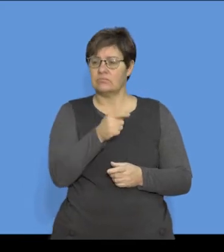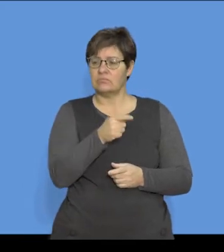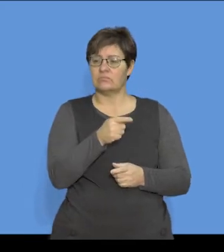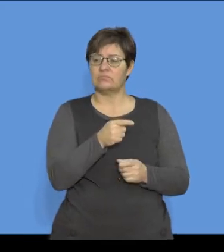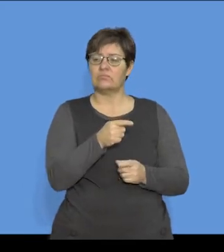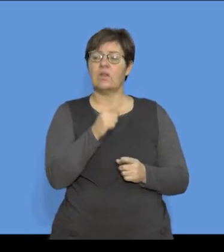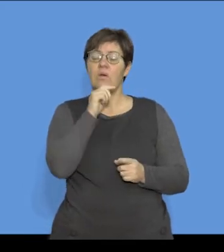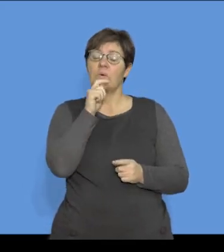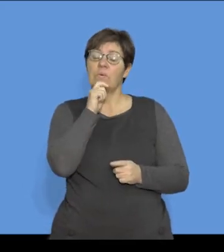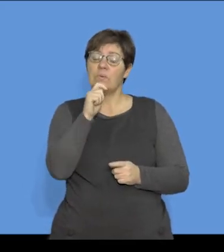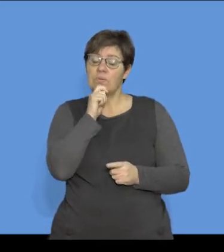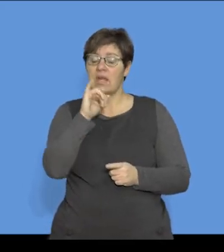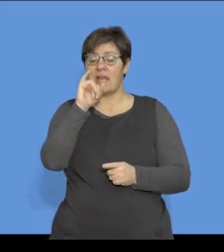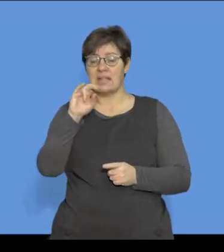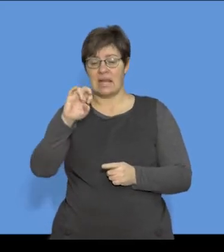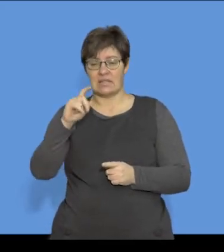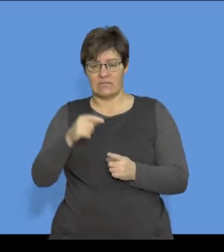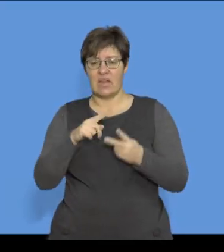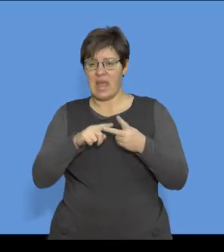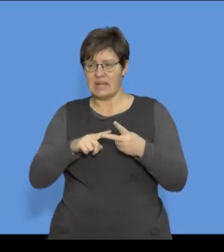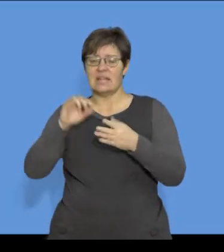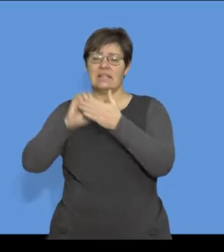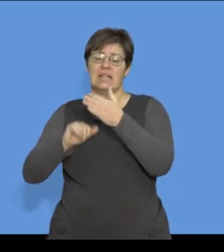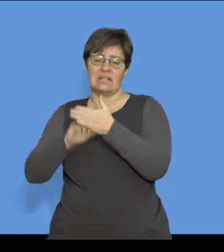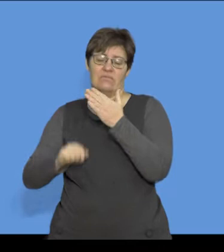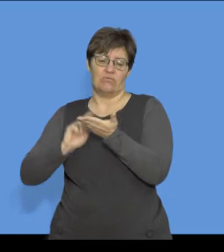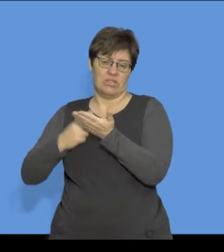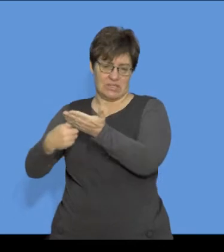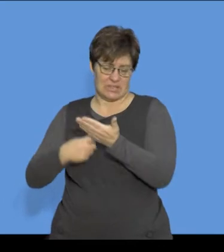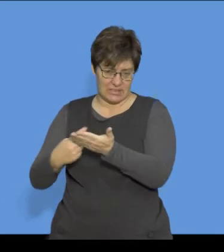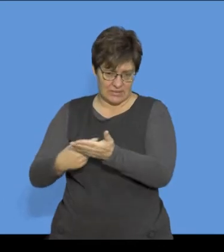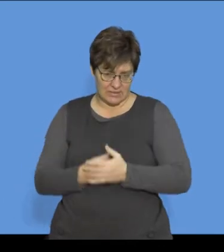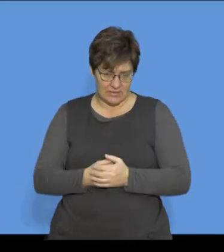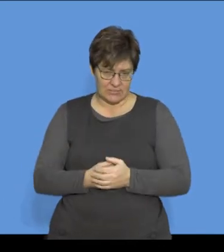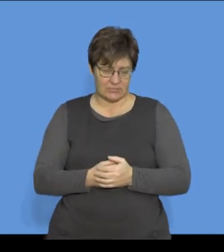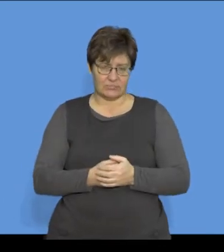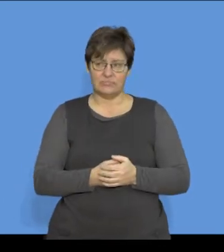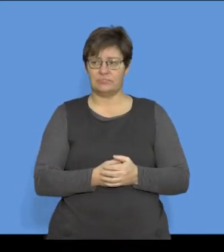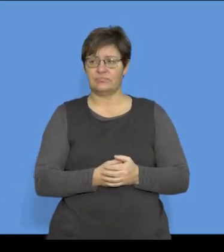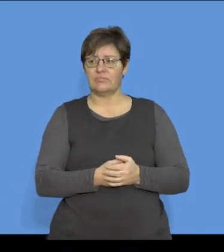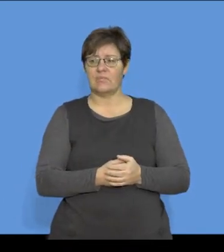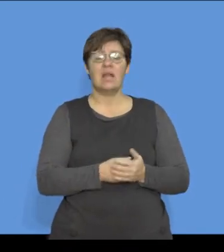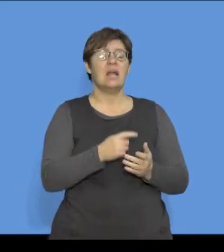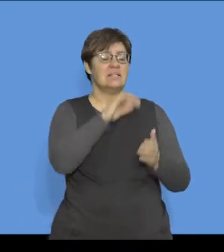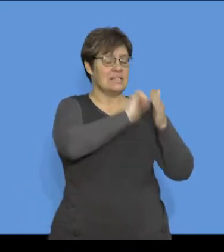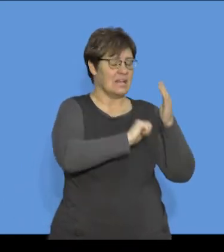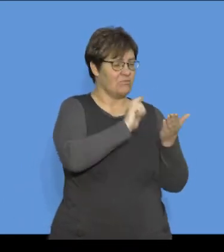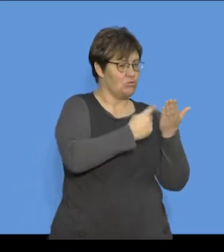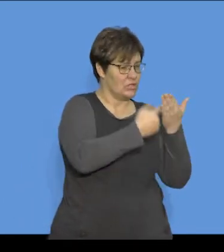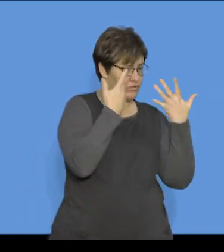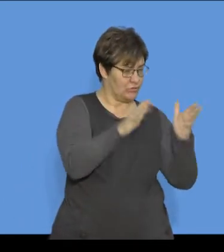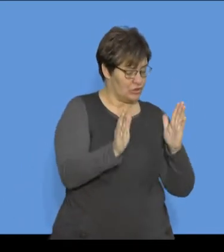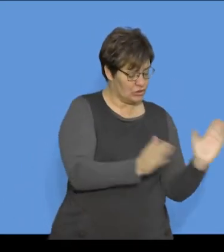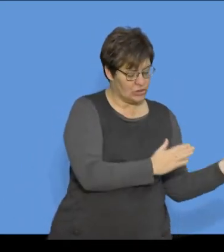using inductive and deductive reasoning. So we've spoken about deductive reasoning. Now we're going to try and look at